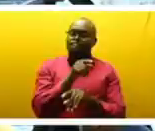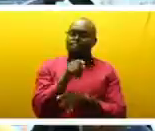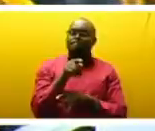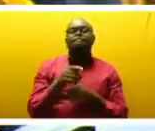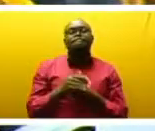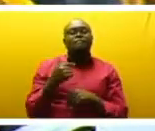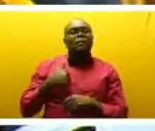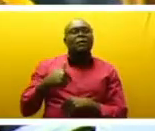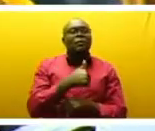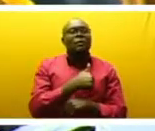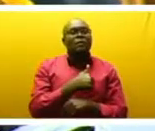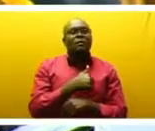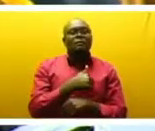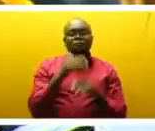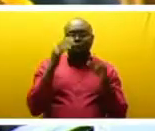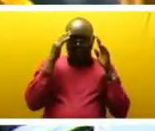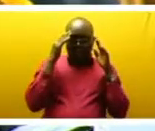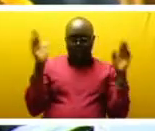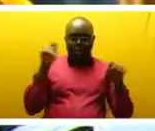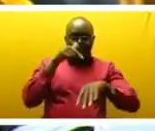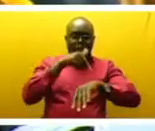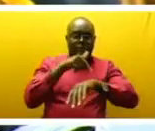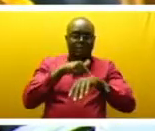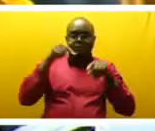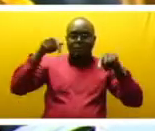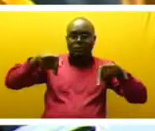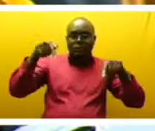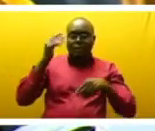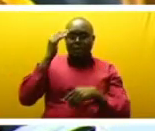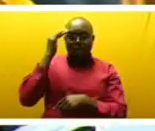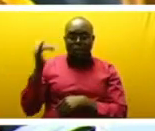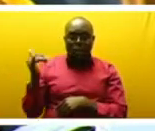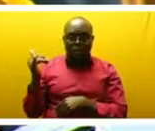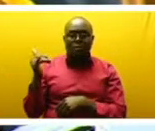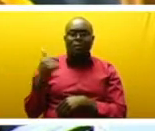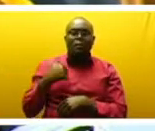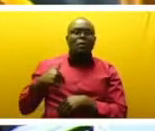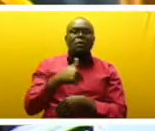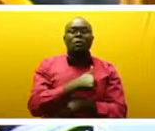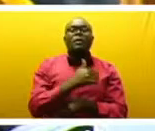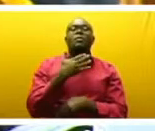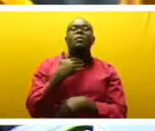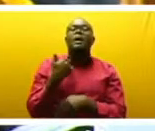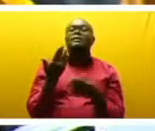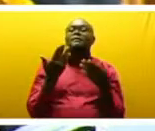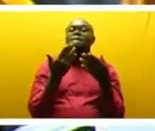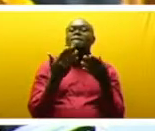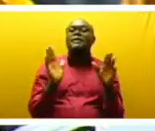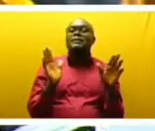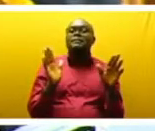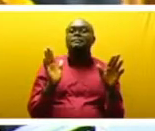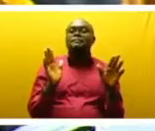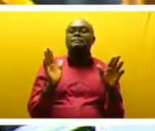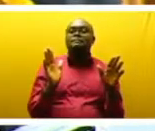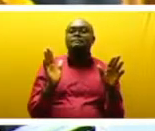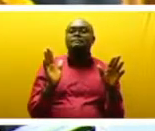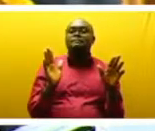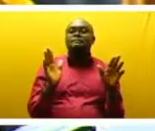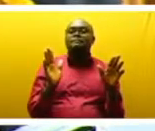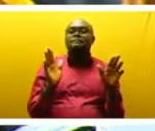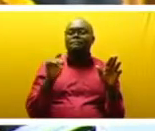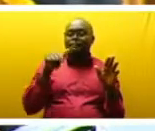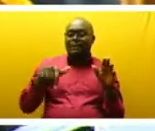We are really mindful of the time today because we wanted to finish